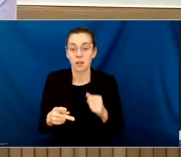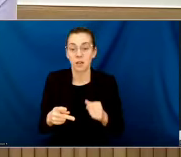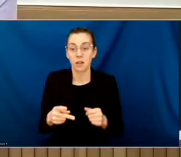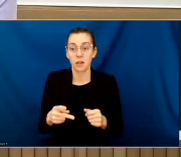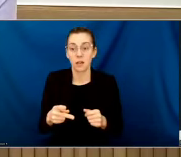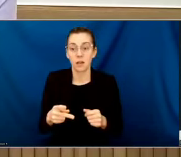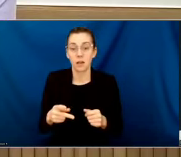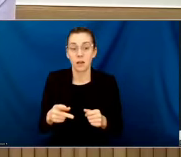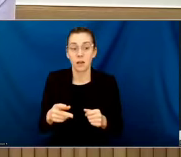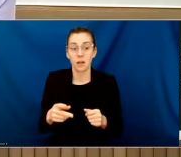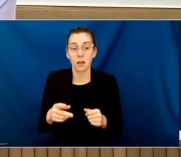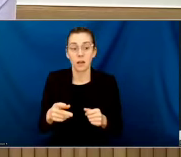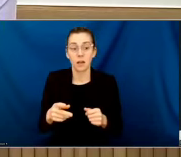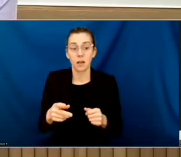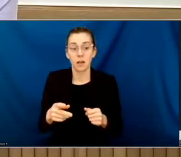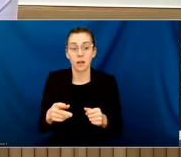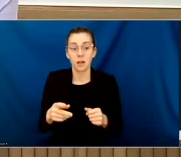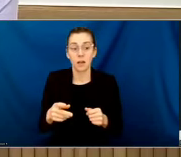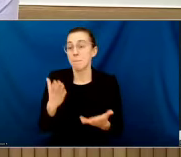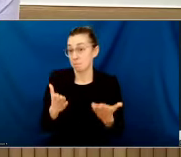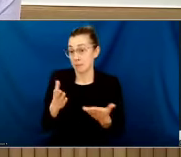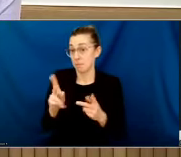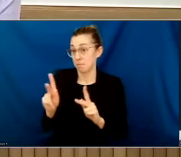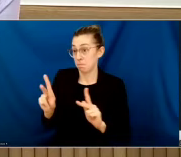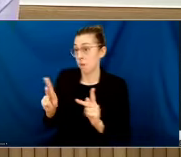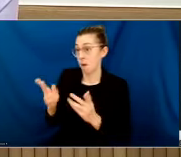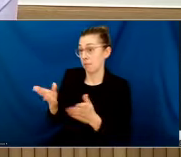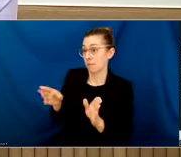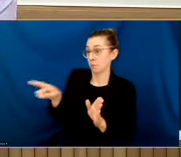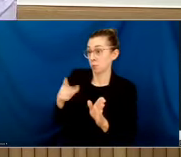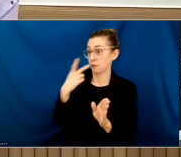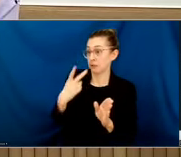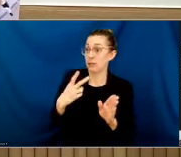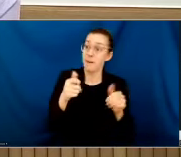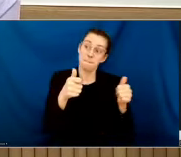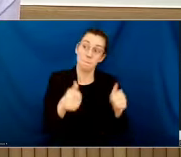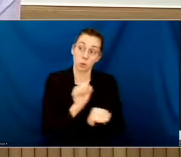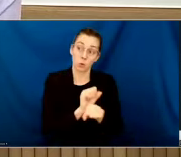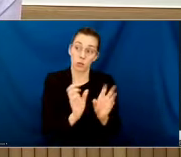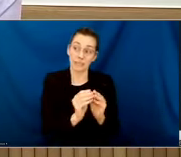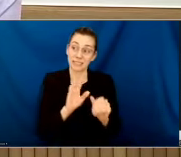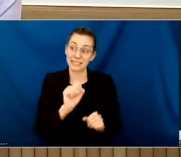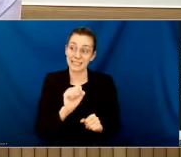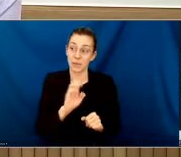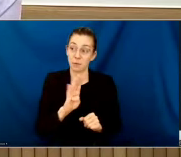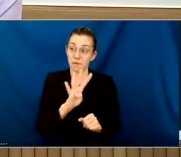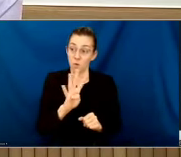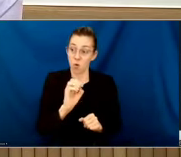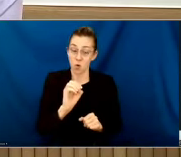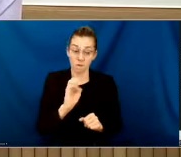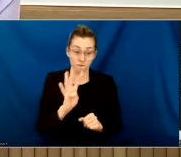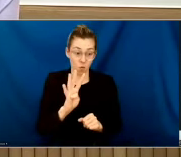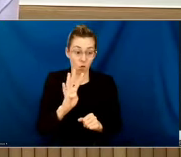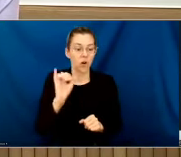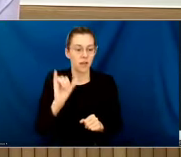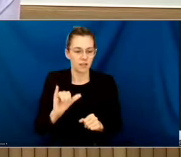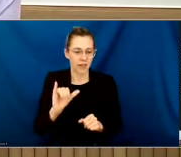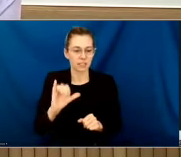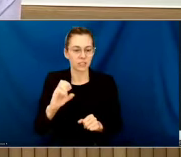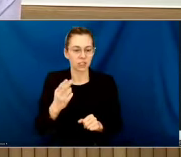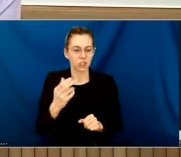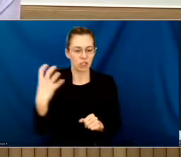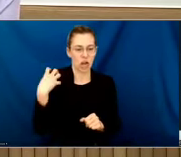public, members may have seen previously, posted work sessions on Senate Bill 404. That's the chair's bill related to prescription drugs. Senate